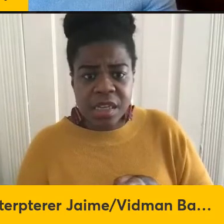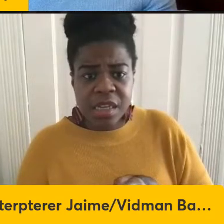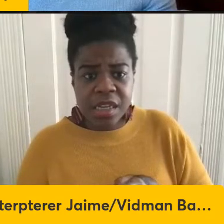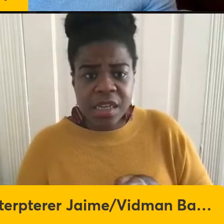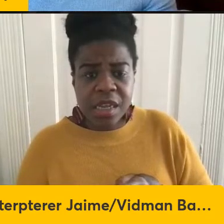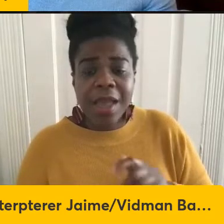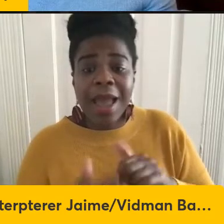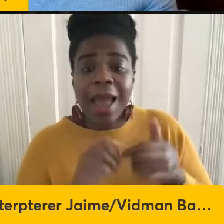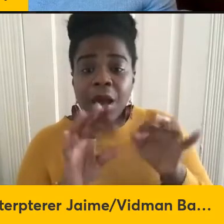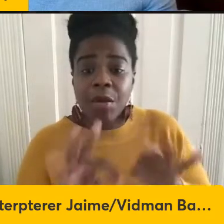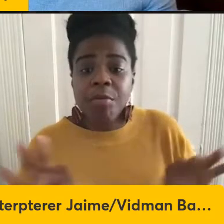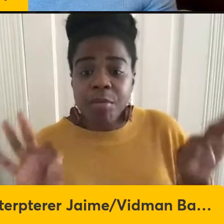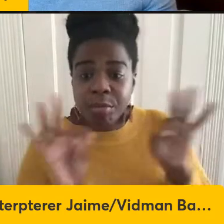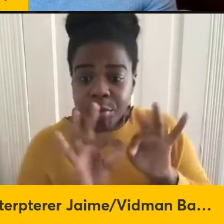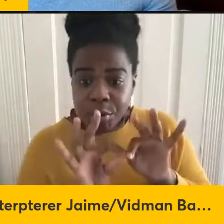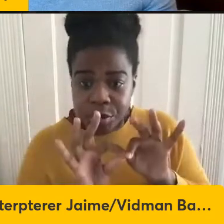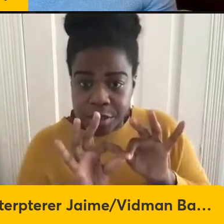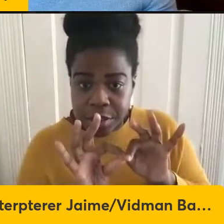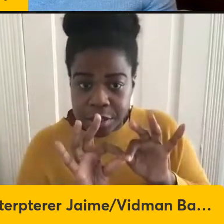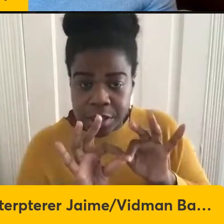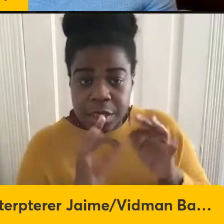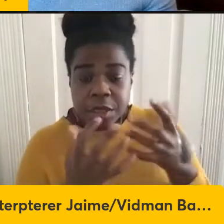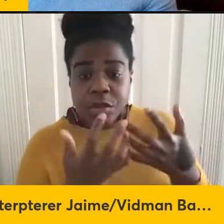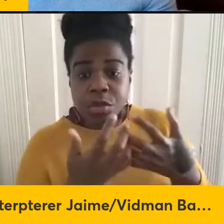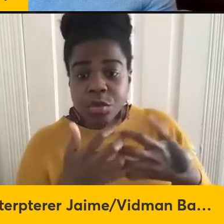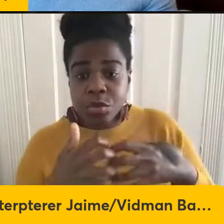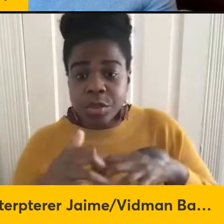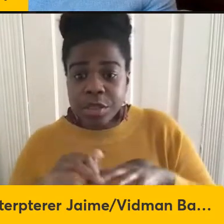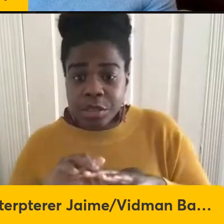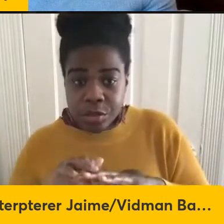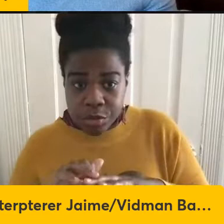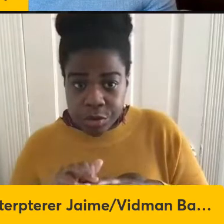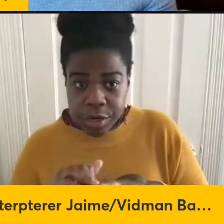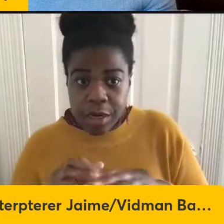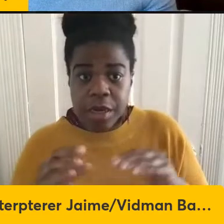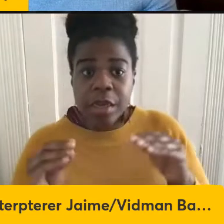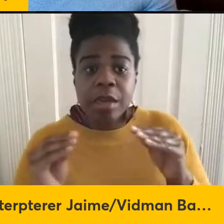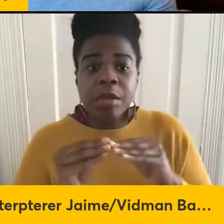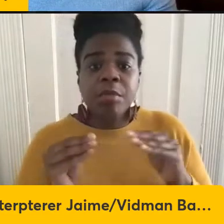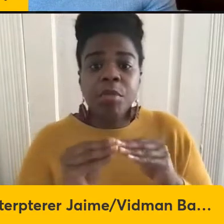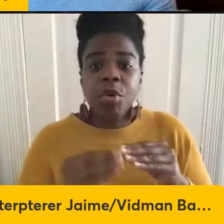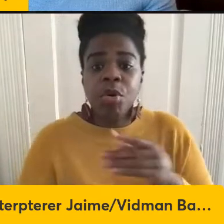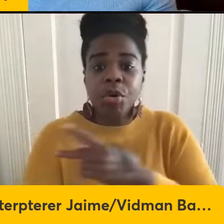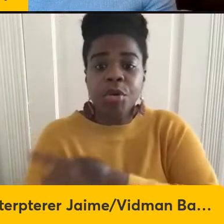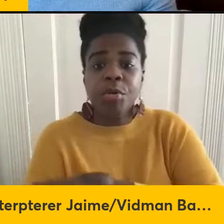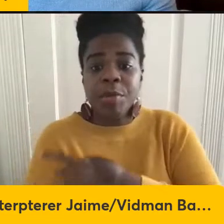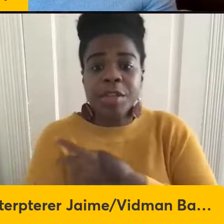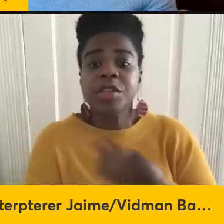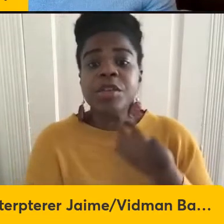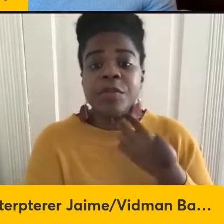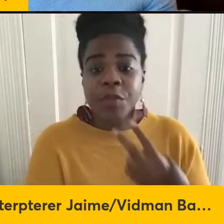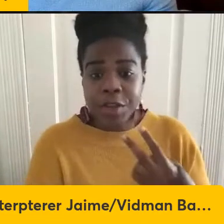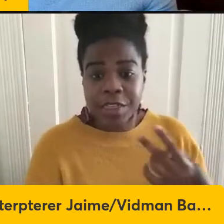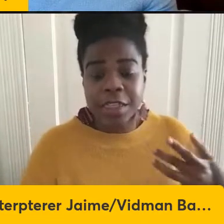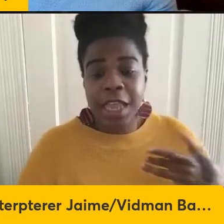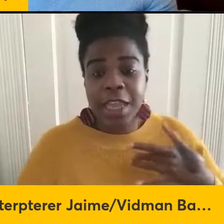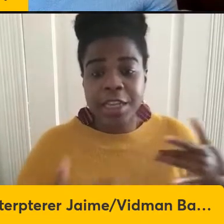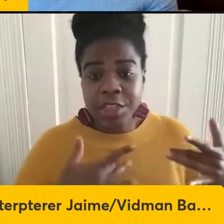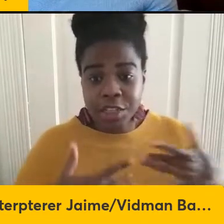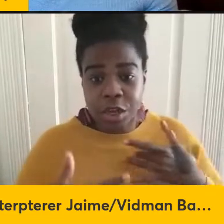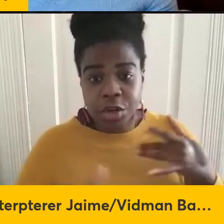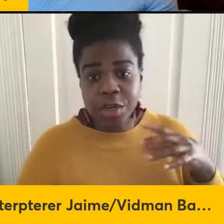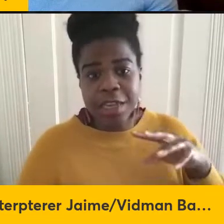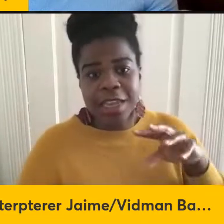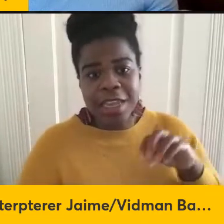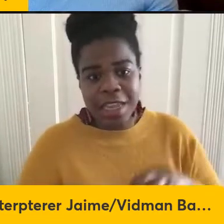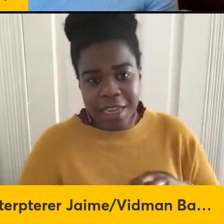how important it is to integrate more of the patient voice and concern into at